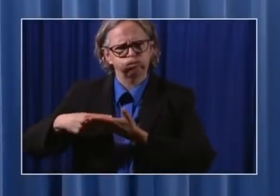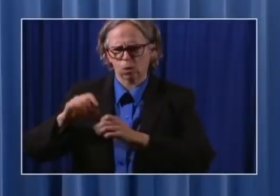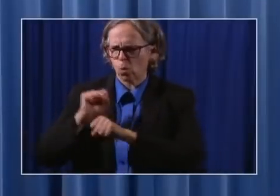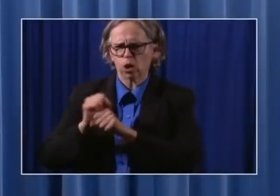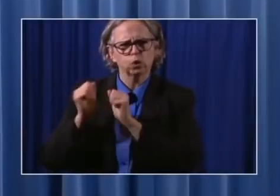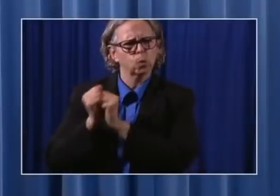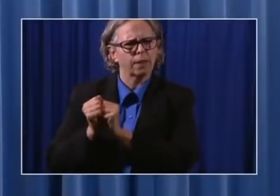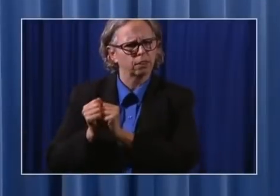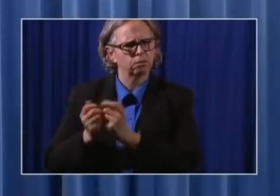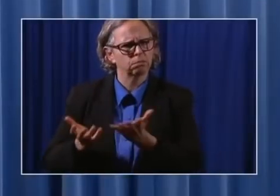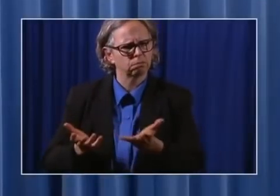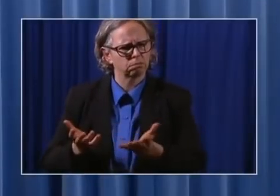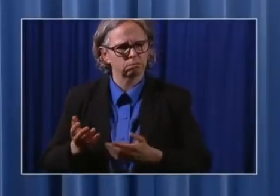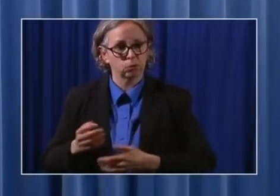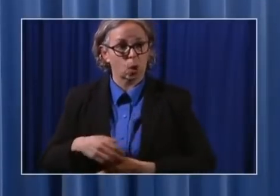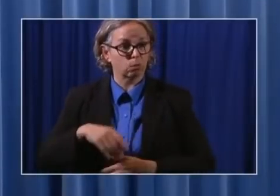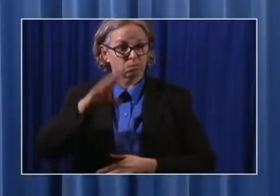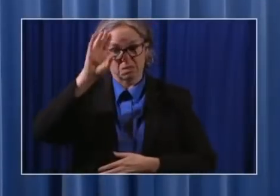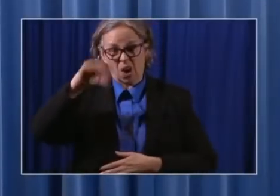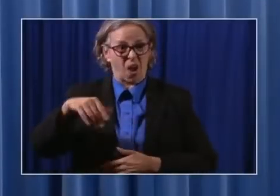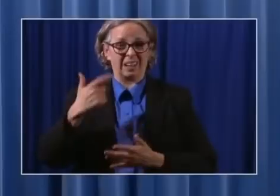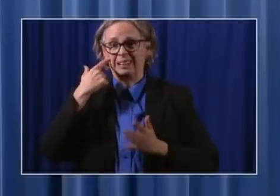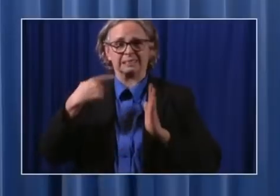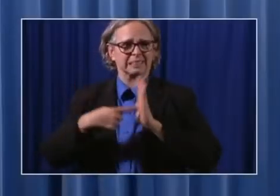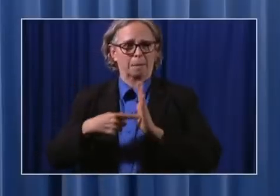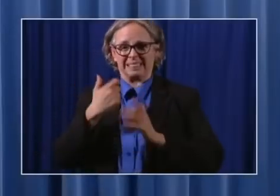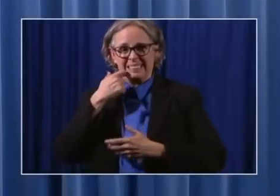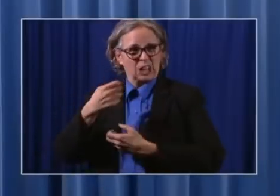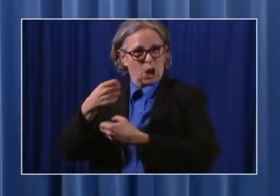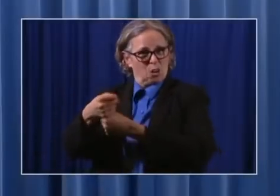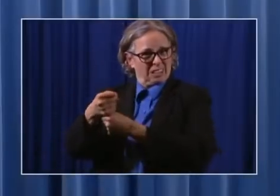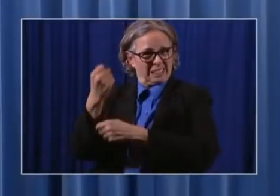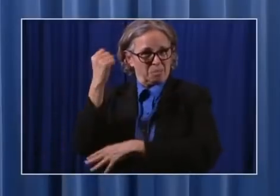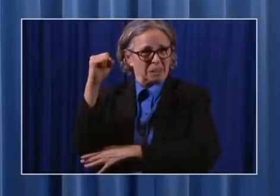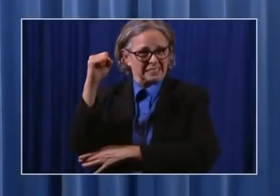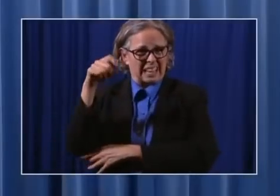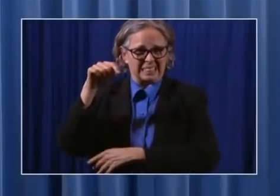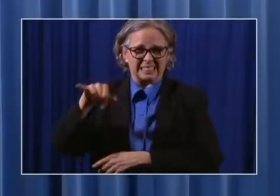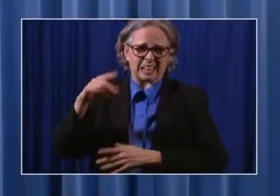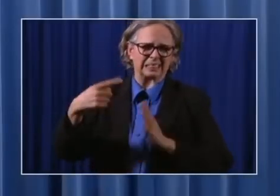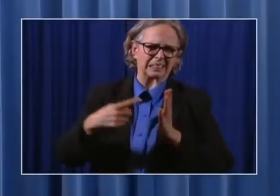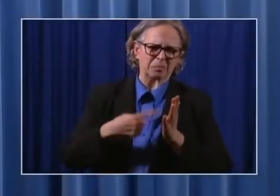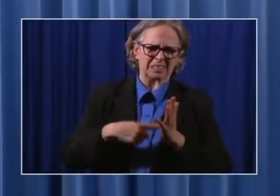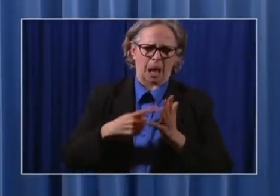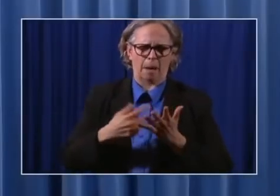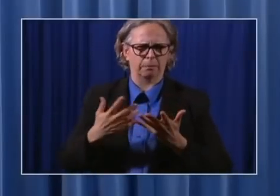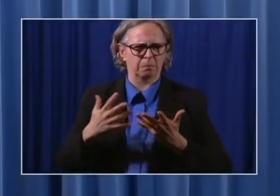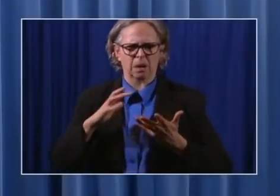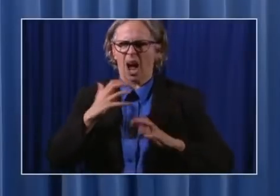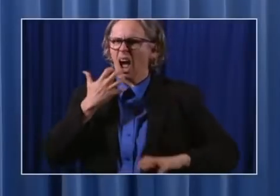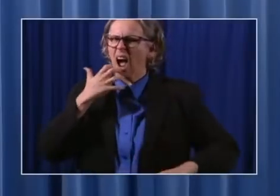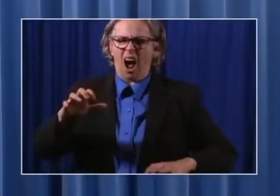recent the demonstrations, which in a couple times turned into some violence.